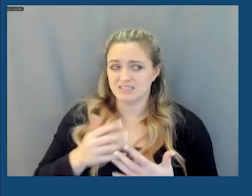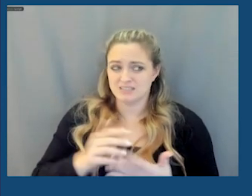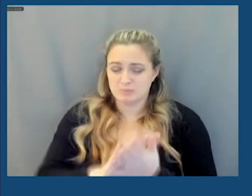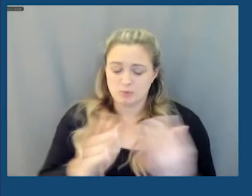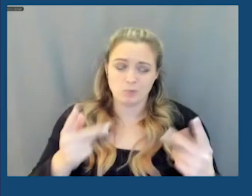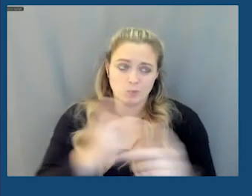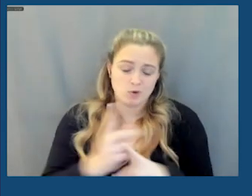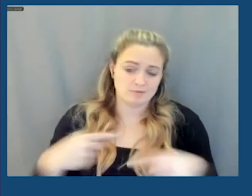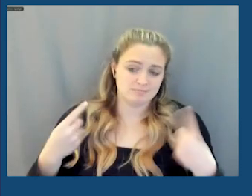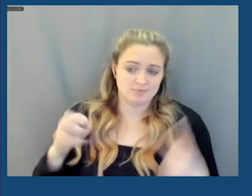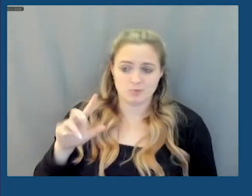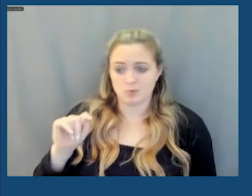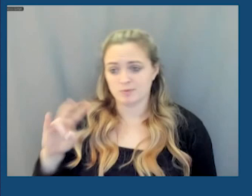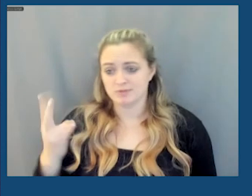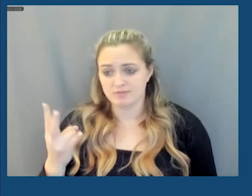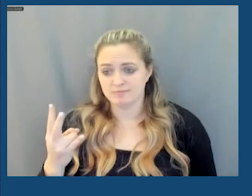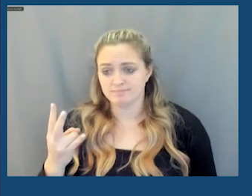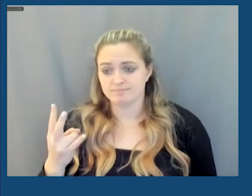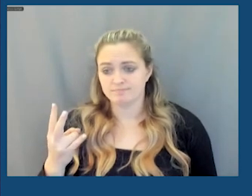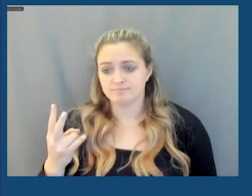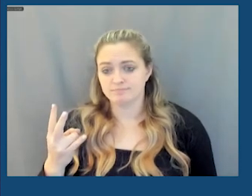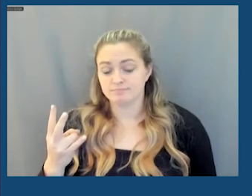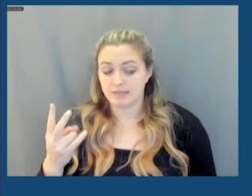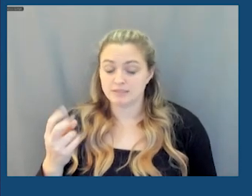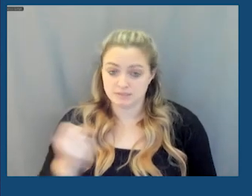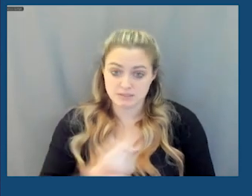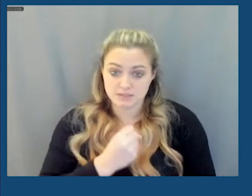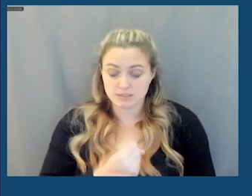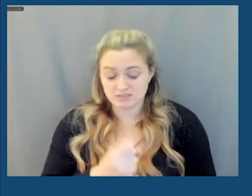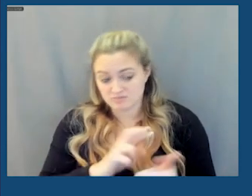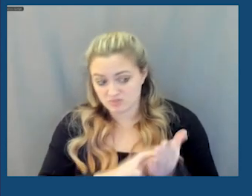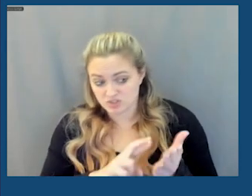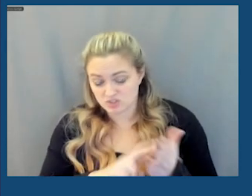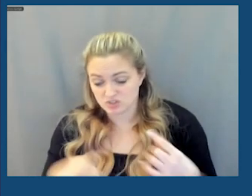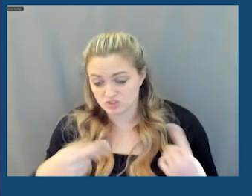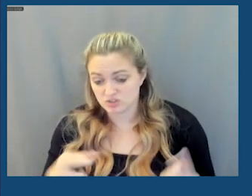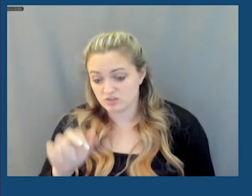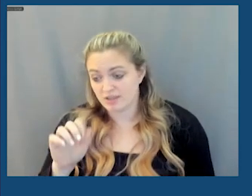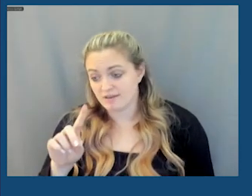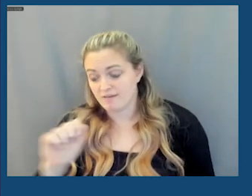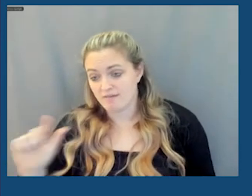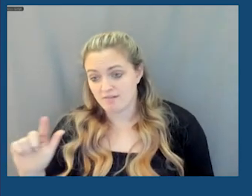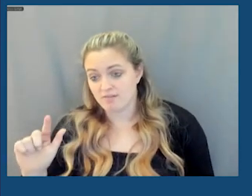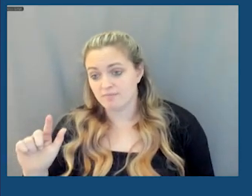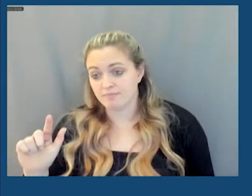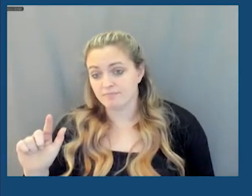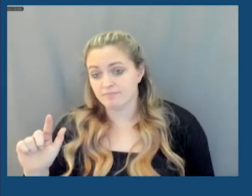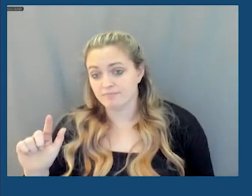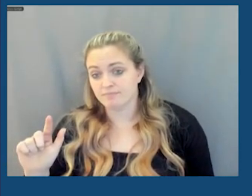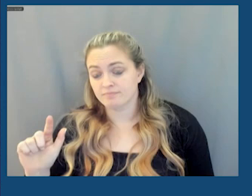7th, which according to statistics that have been researched by the ADL, there has been a